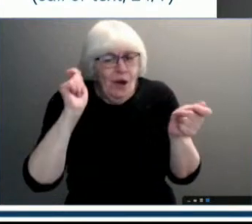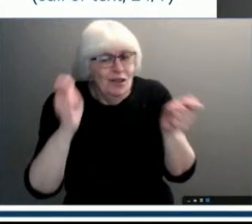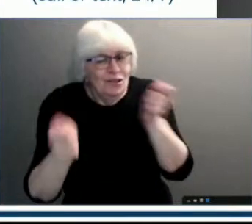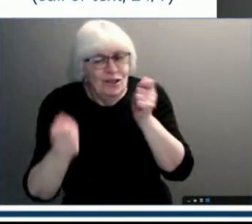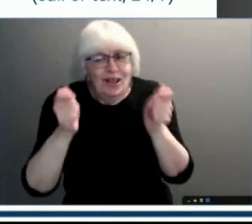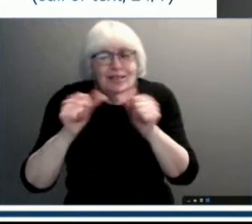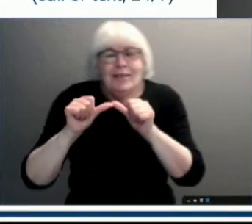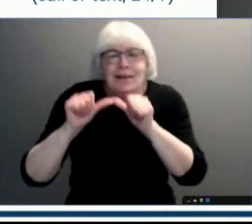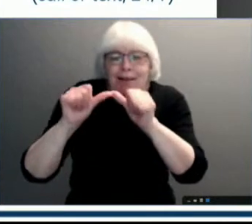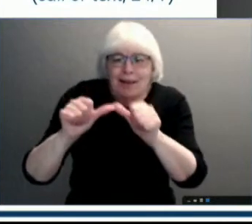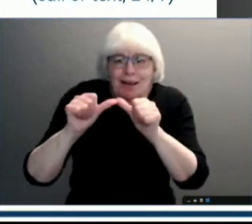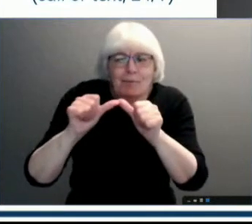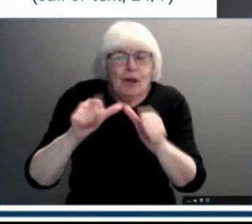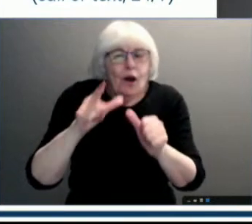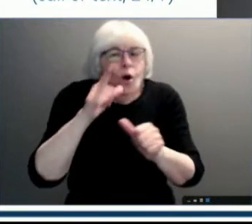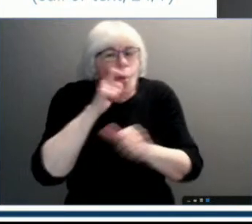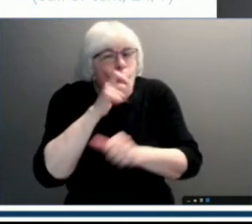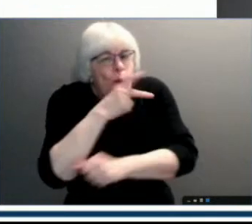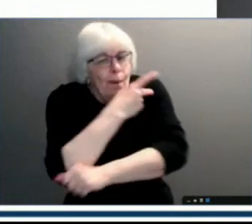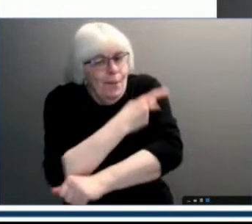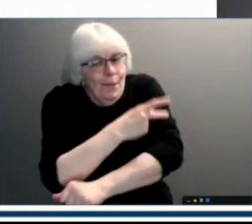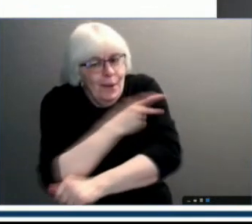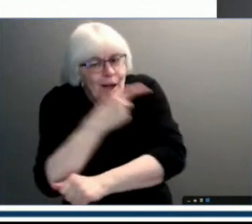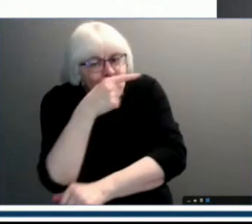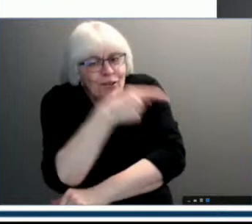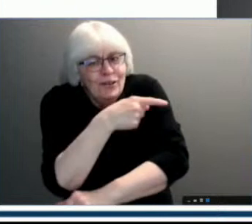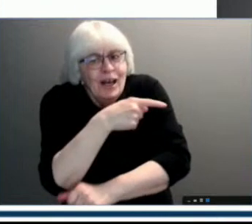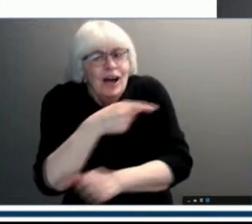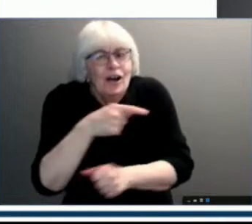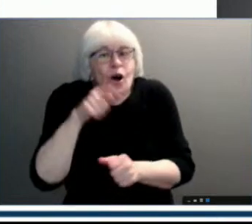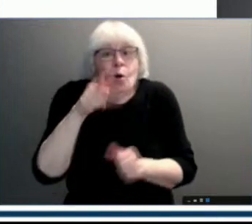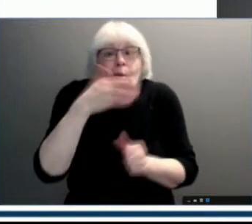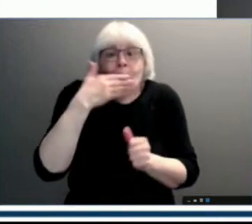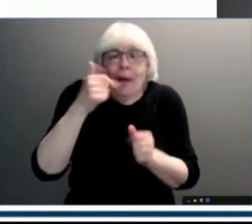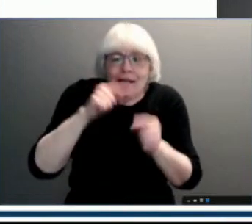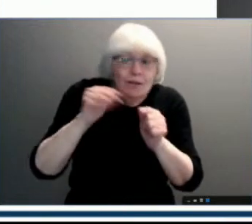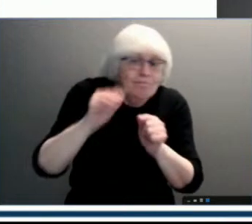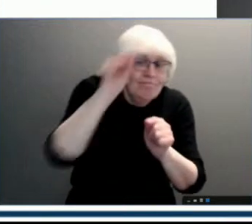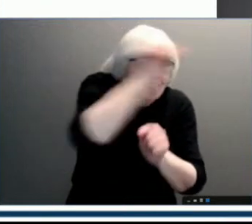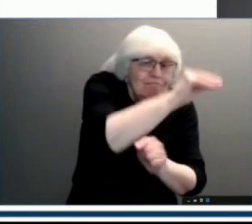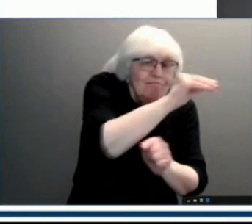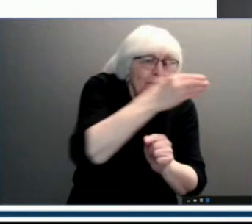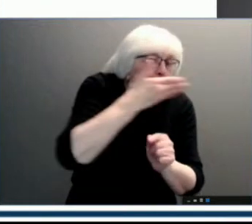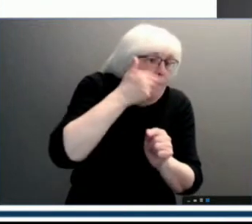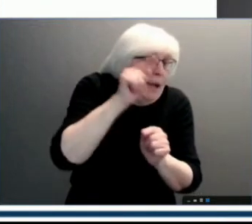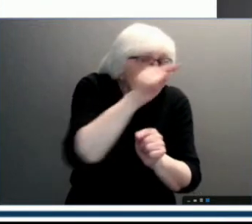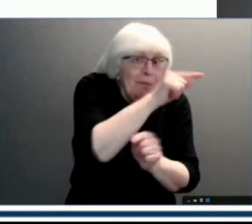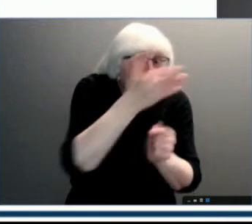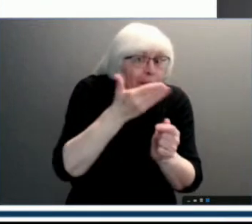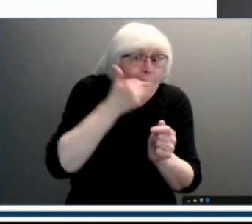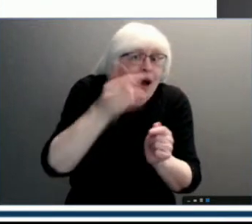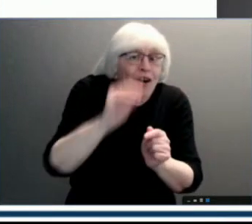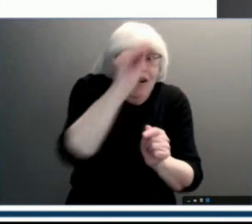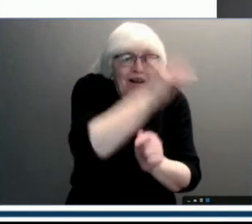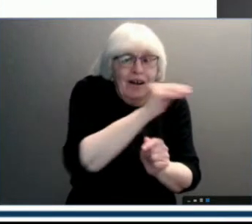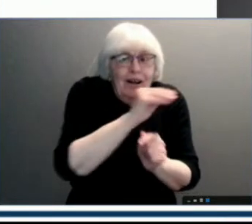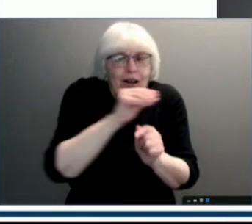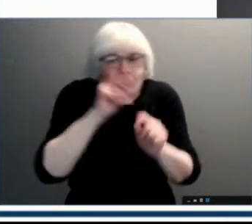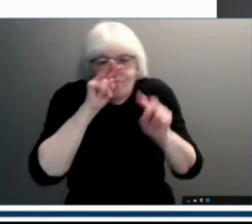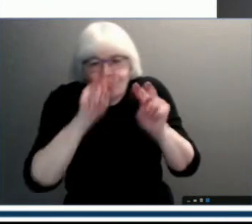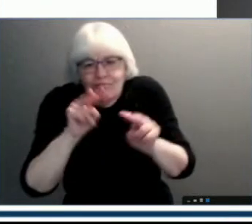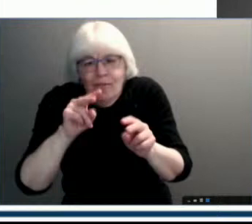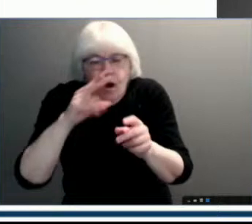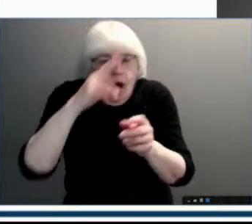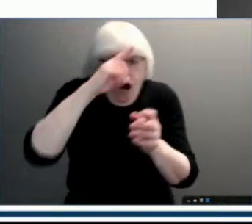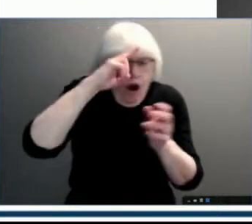where they are best to be treated. That is looked at on an ongoing basis by colleagues at